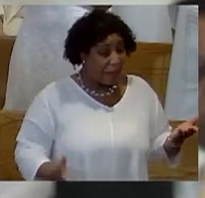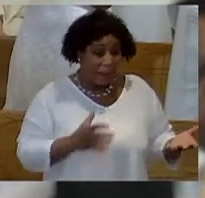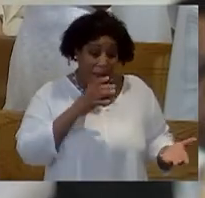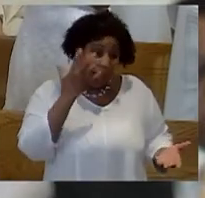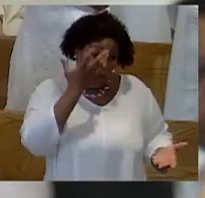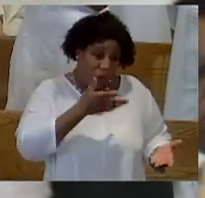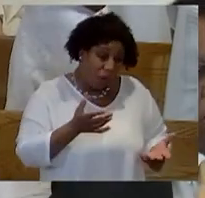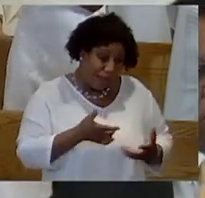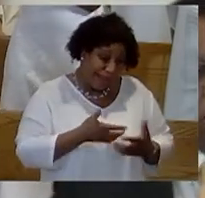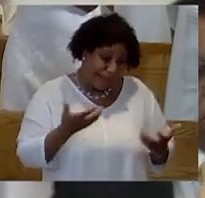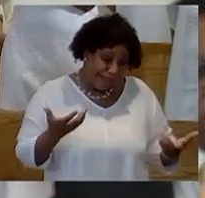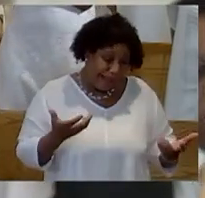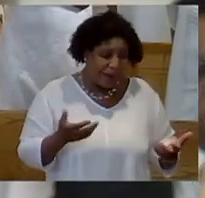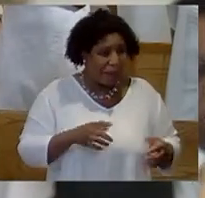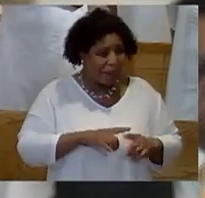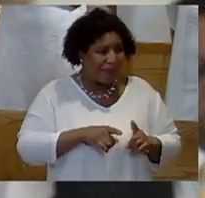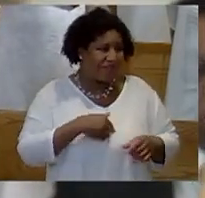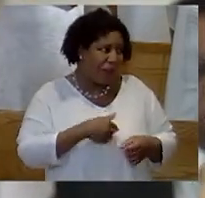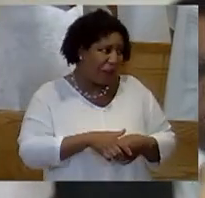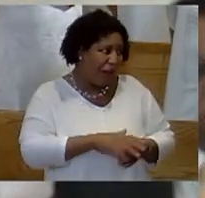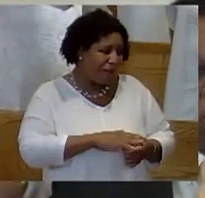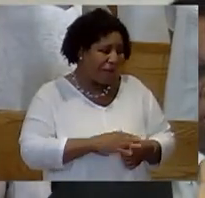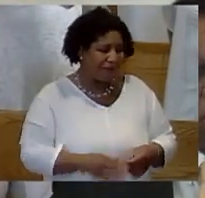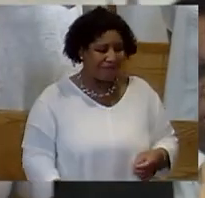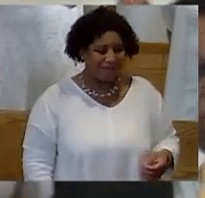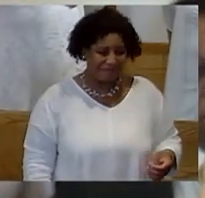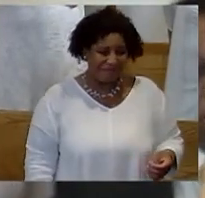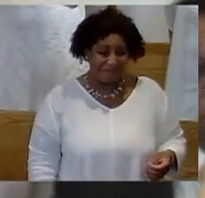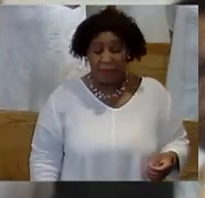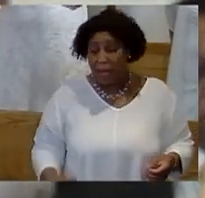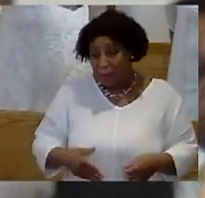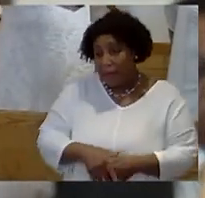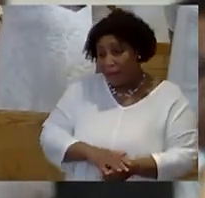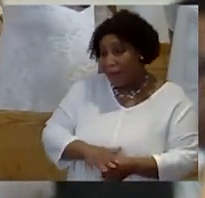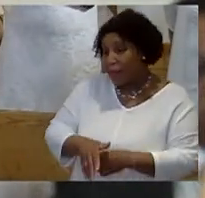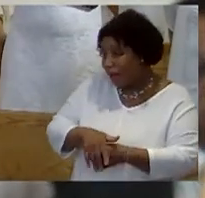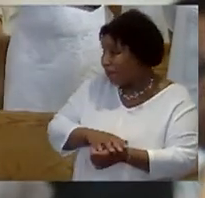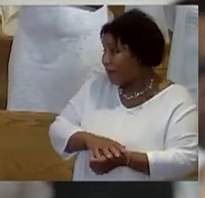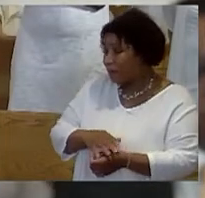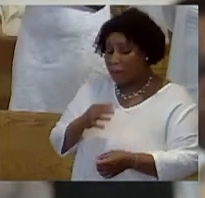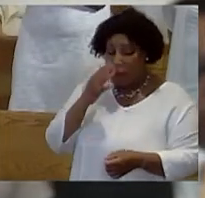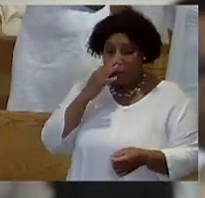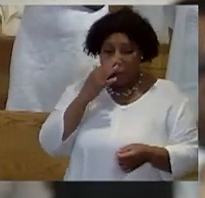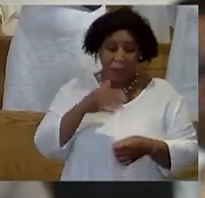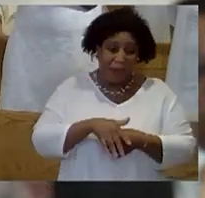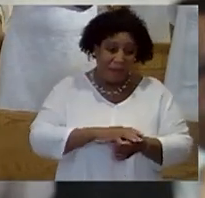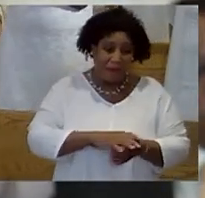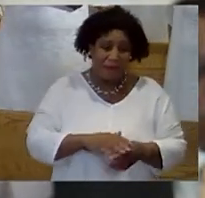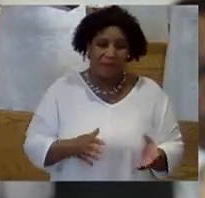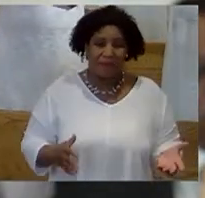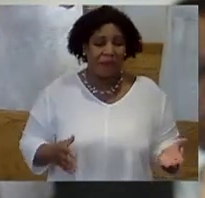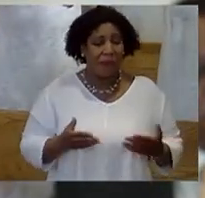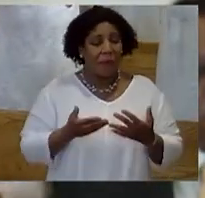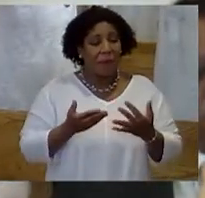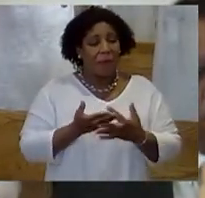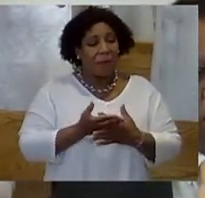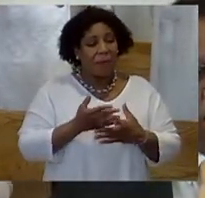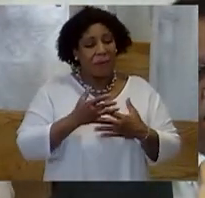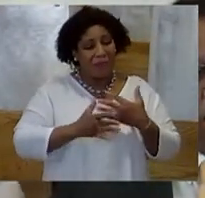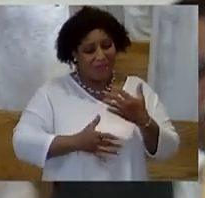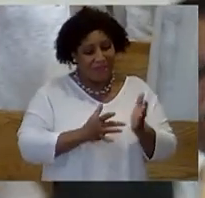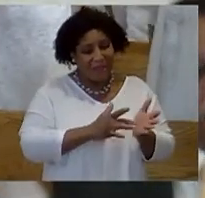much, but I'm covered. I'm covered, I'm covered, I'm covered by the blood of